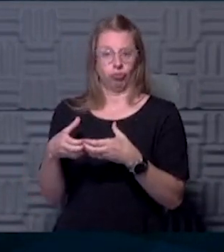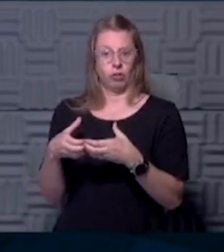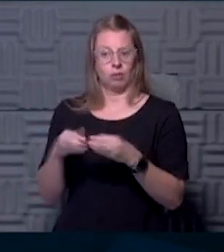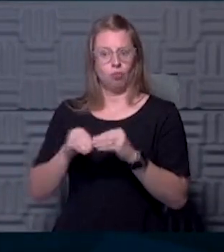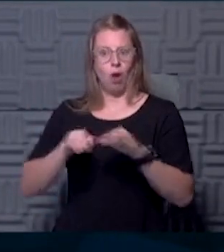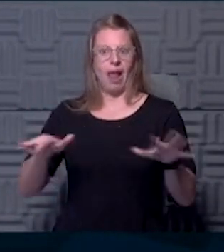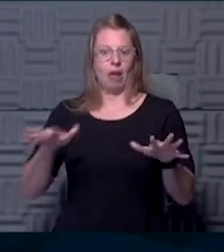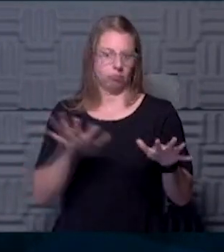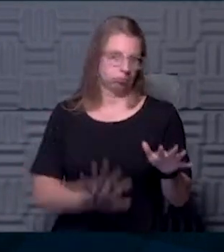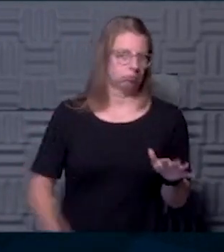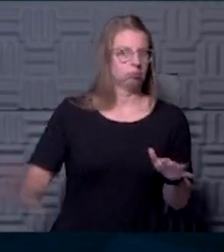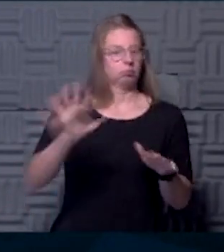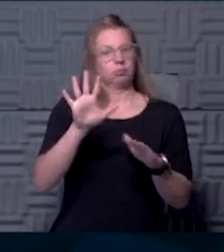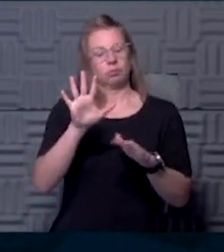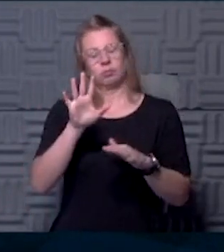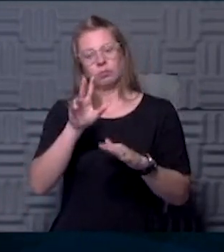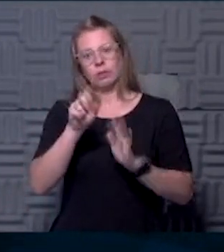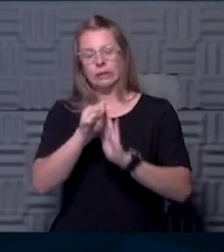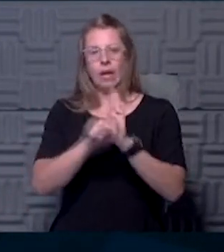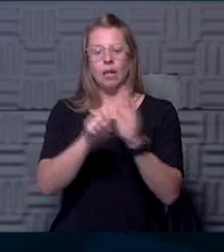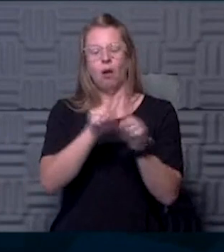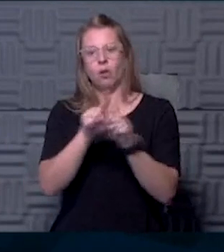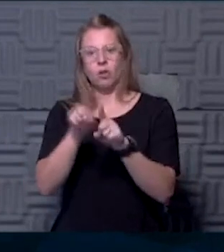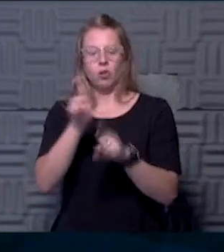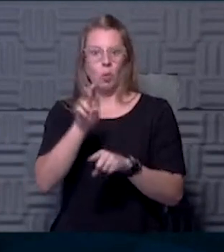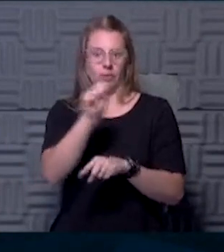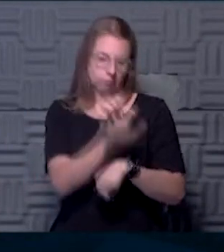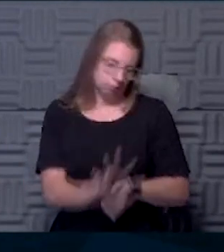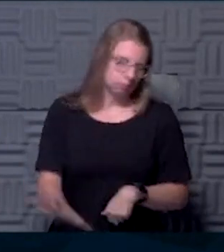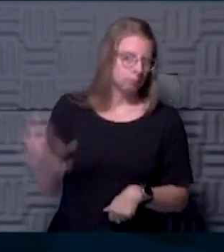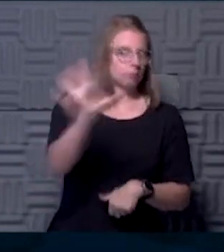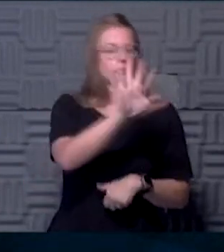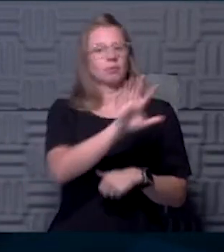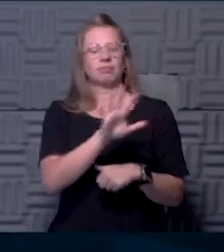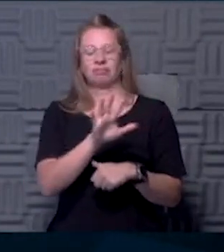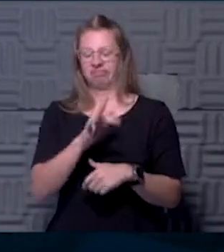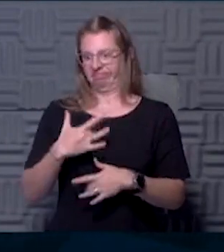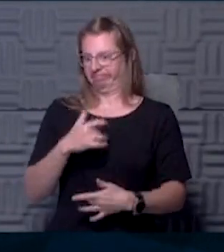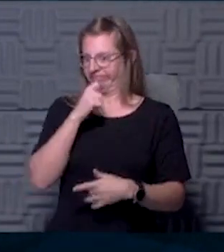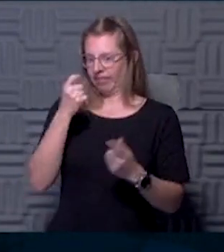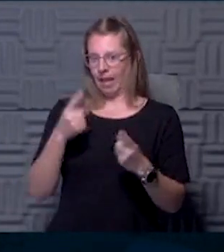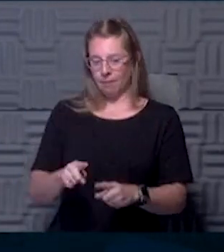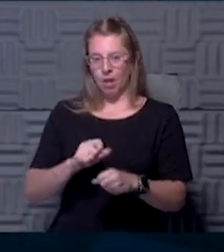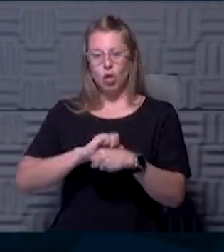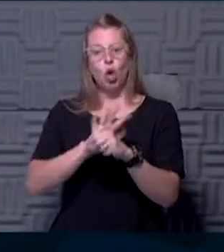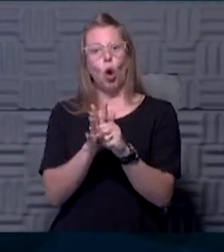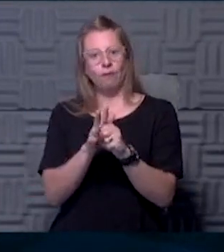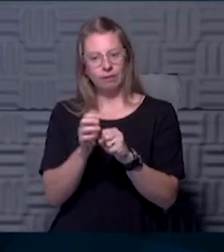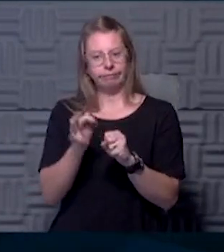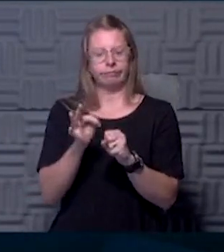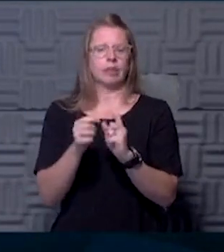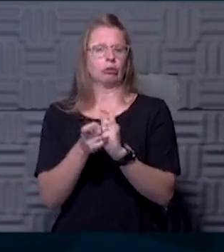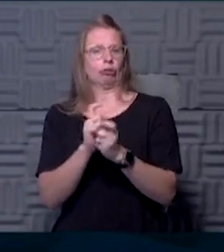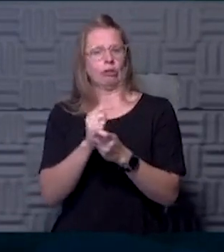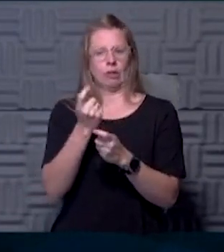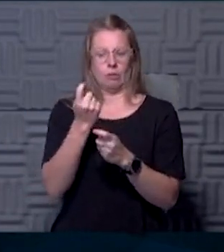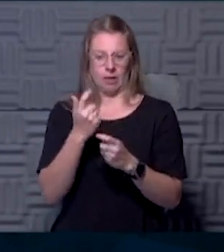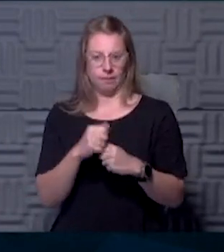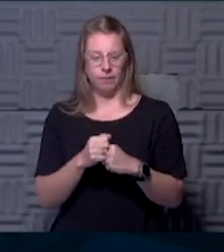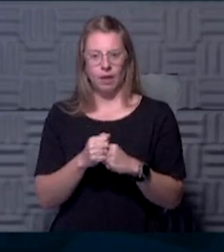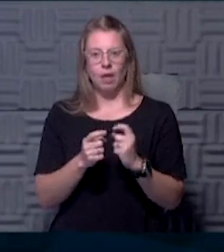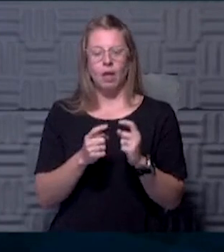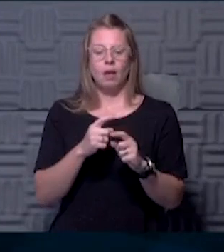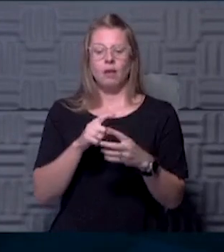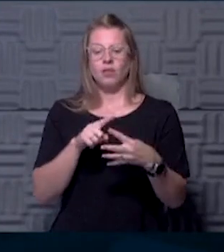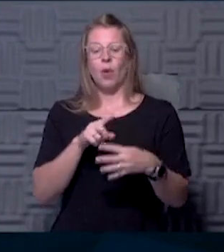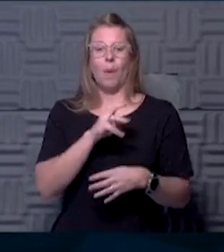spread out across the state and the metro and even across the country. And that doesn't happen with COVID. Now, that has changed a little bit as we look at current. So if we switch from